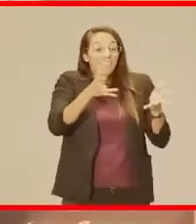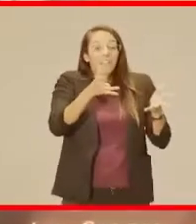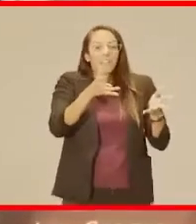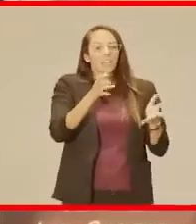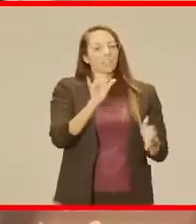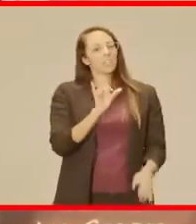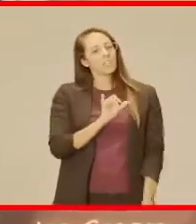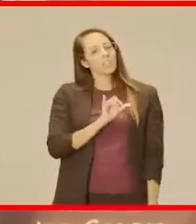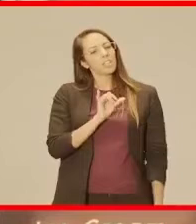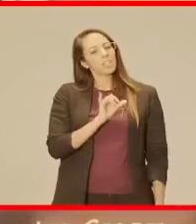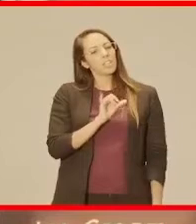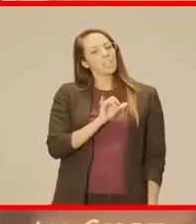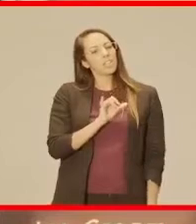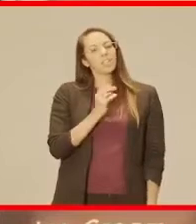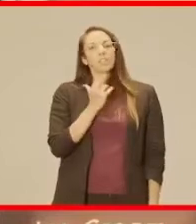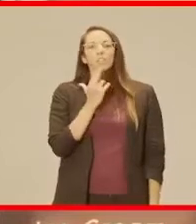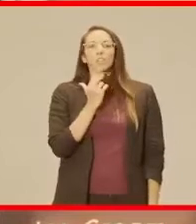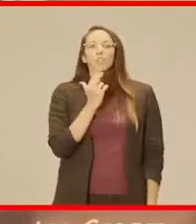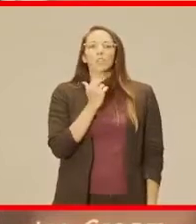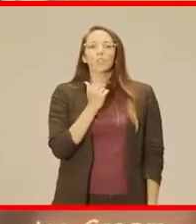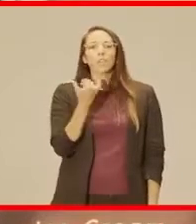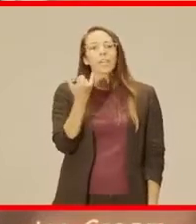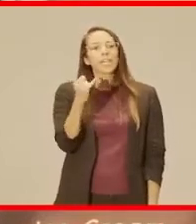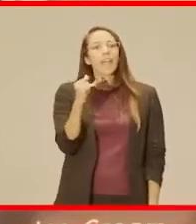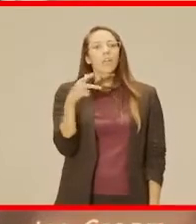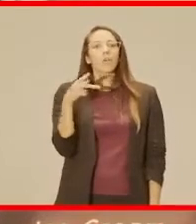very cheeky Pikachu. Yes.